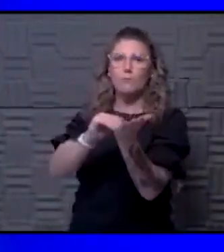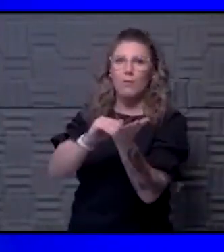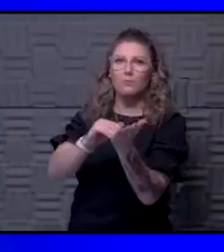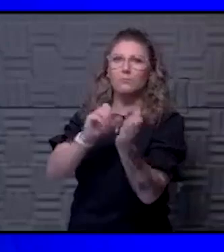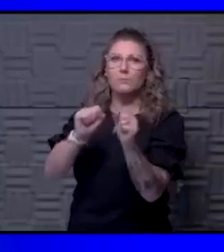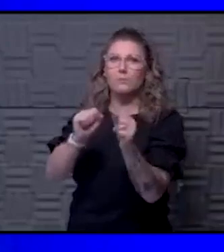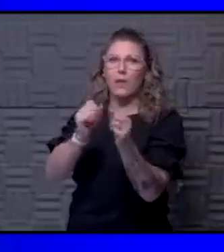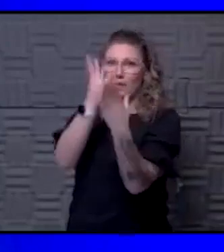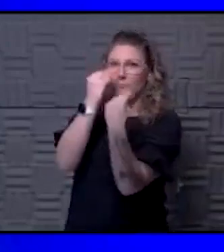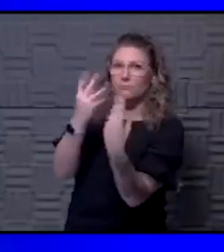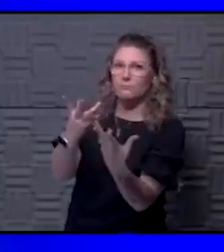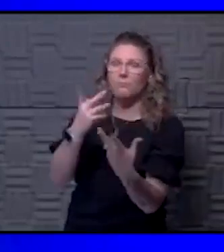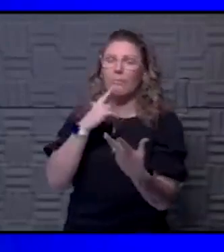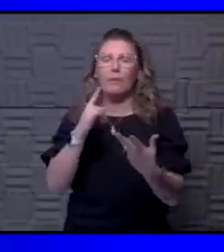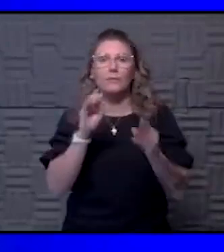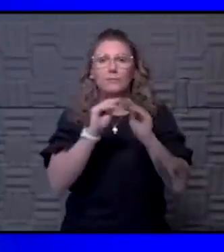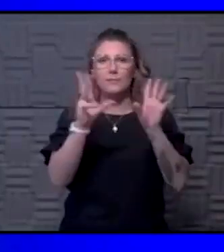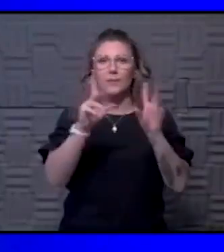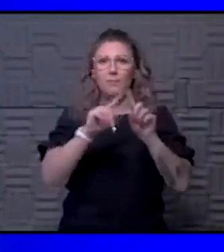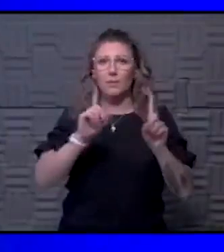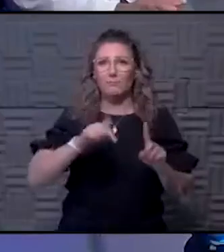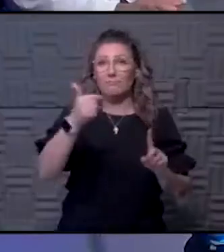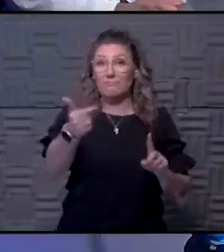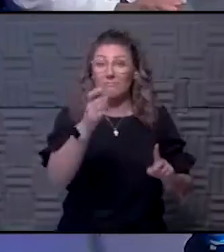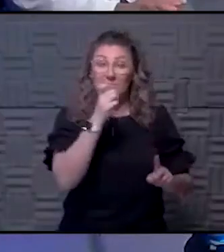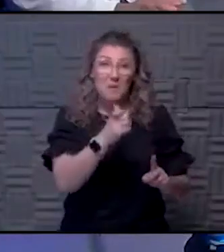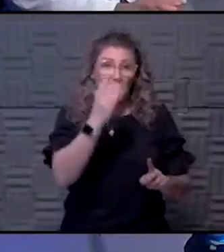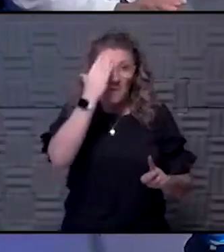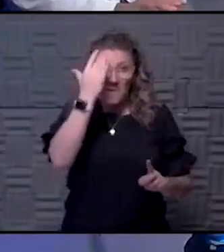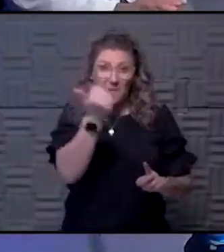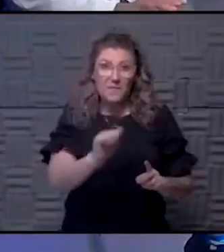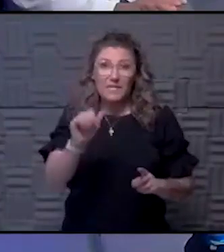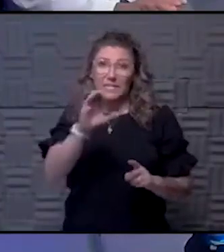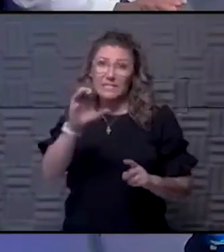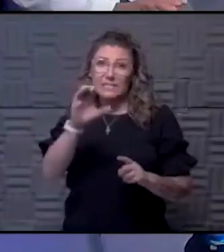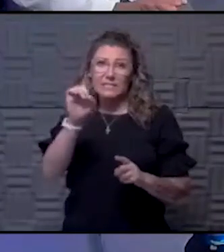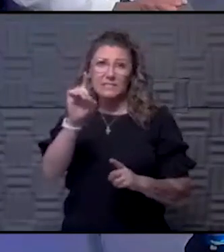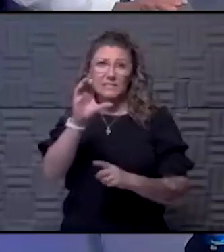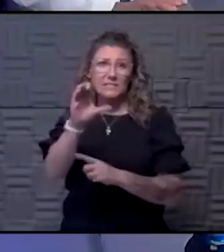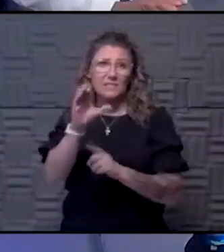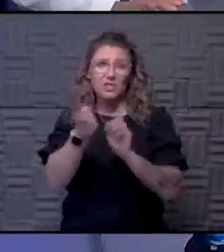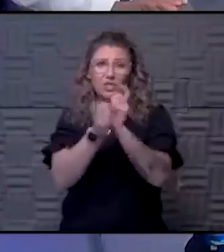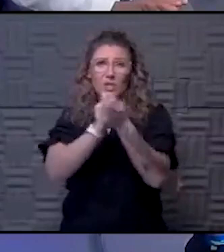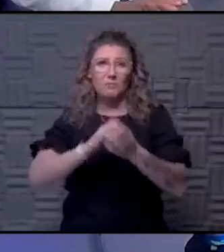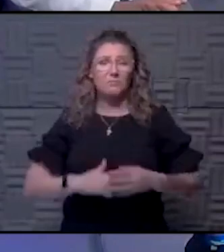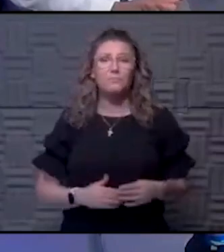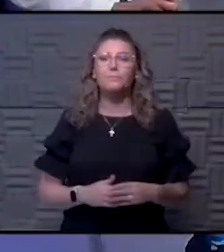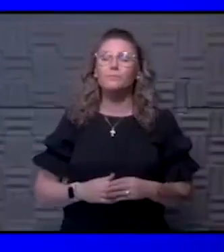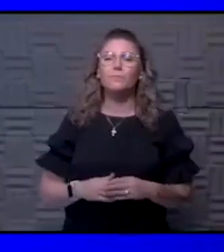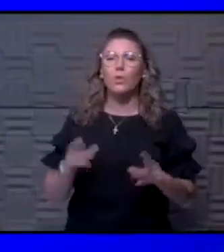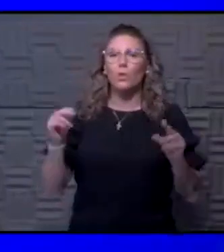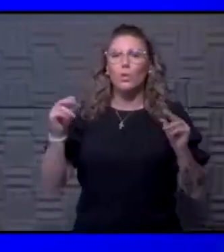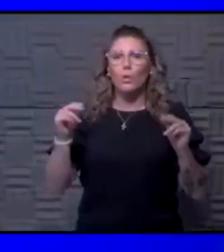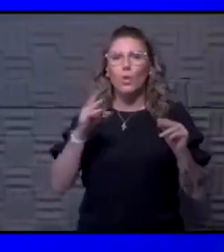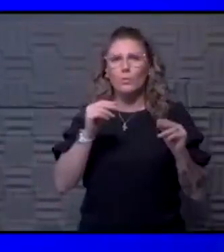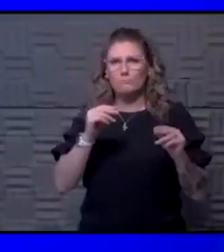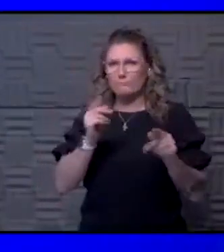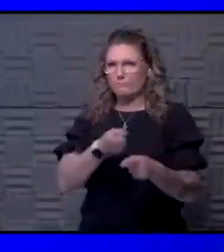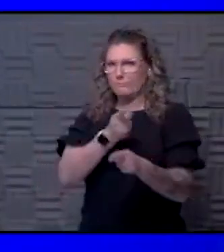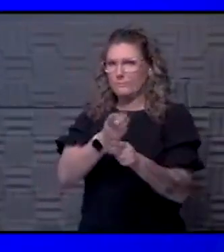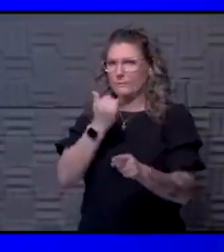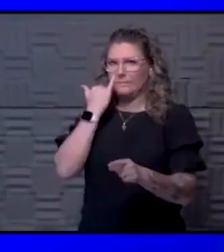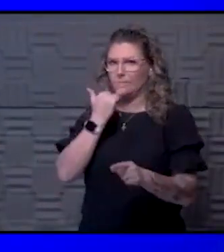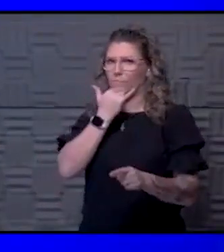that that's clear, but I'll turn to you. I'm not aware of any CDC changes. No, and also correct me if I'm wrong